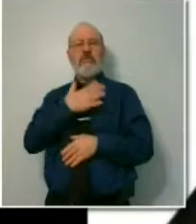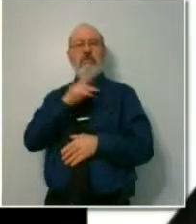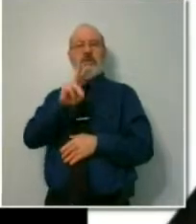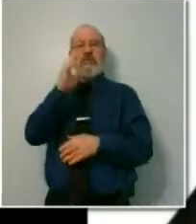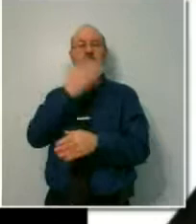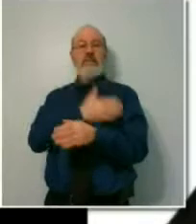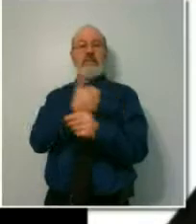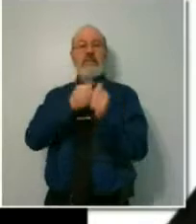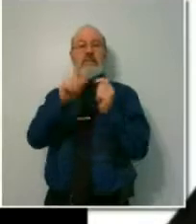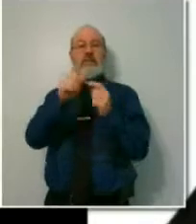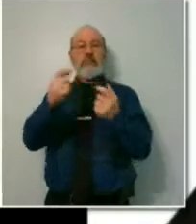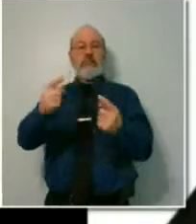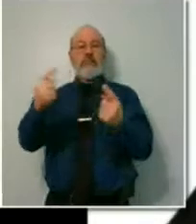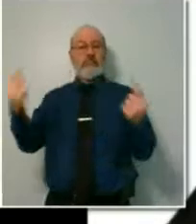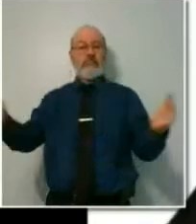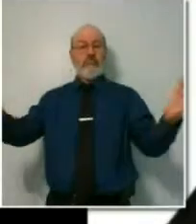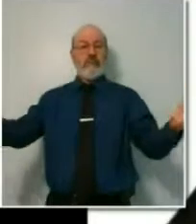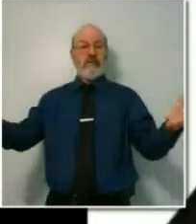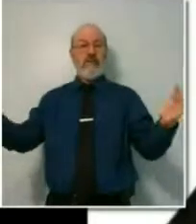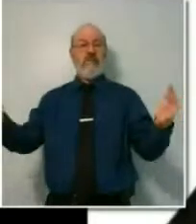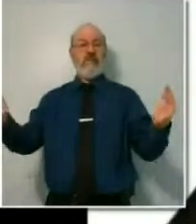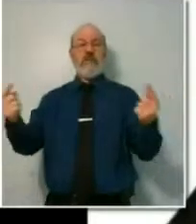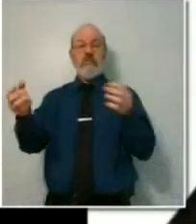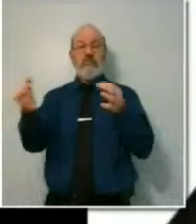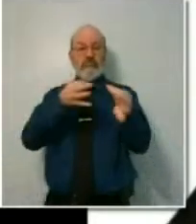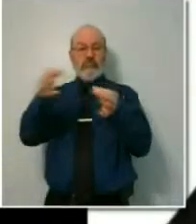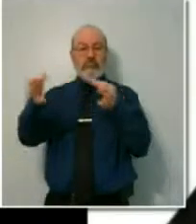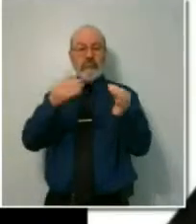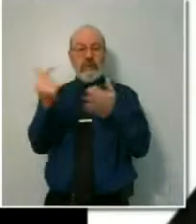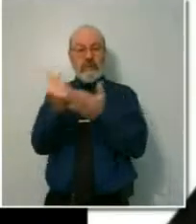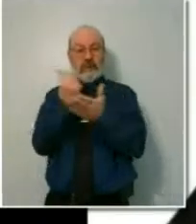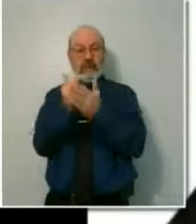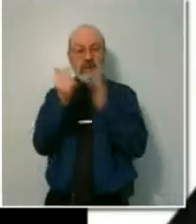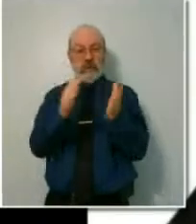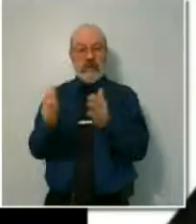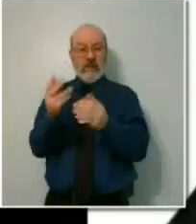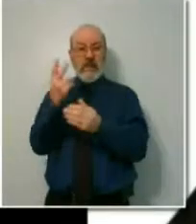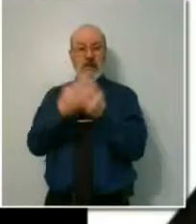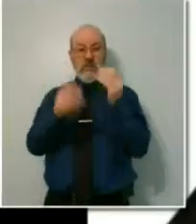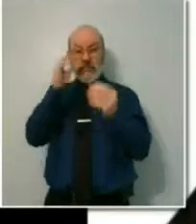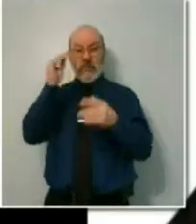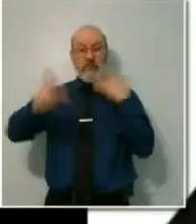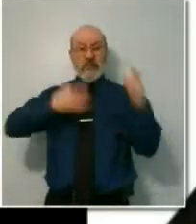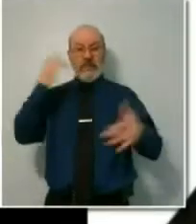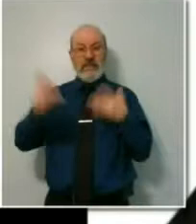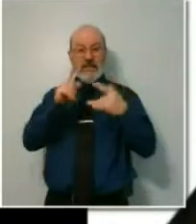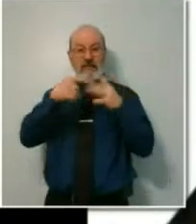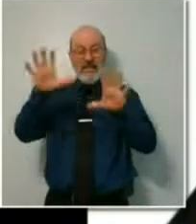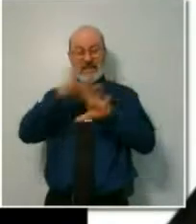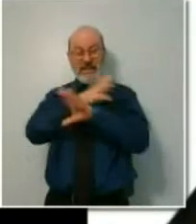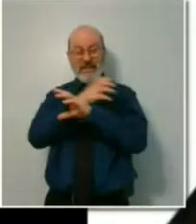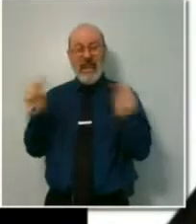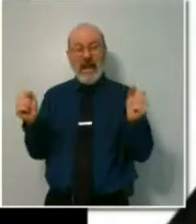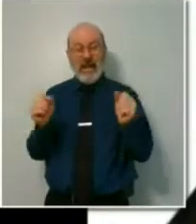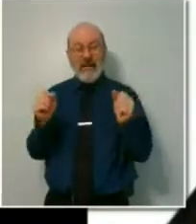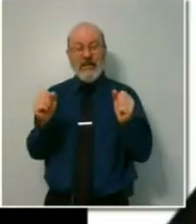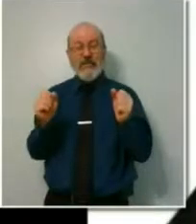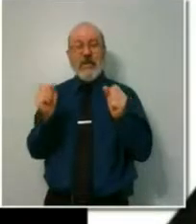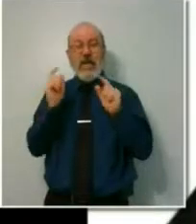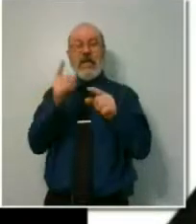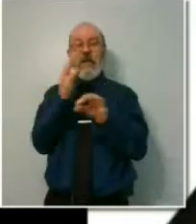of them aside to explain the gospel plan. Both boys were very excited when they accepted Christ and have come